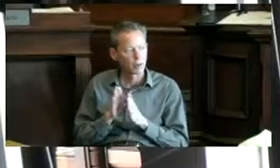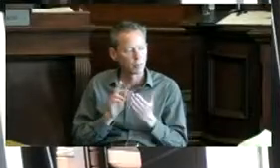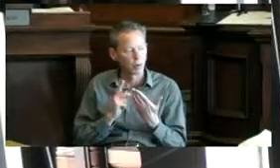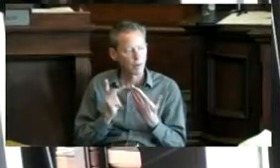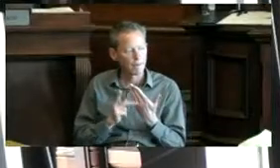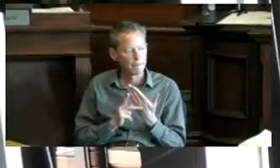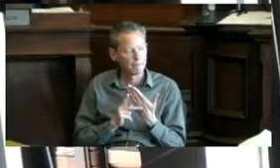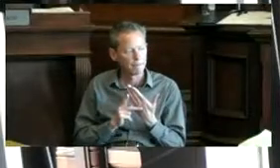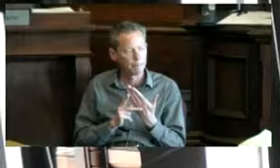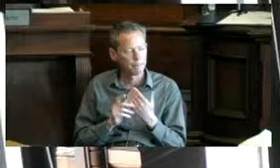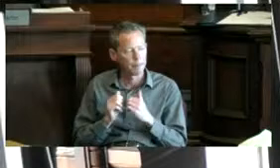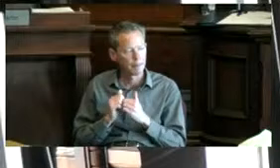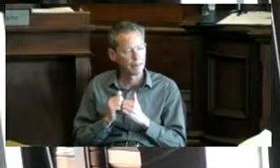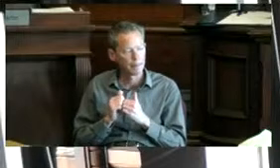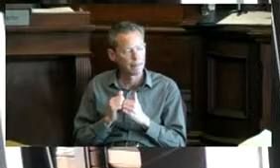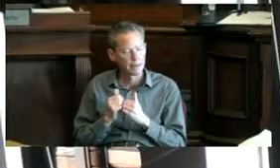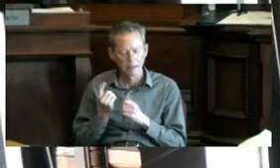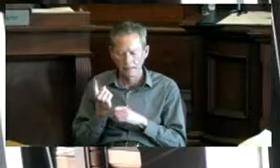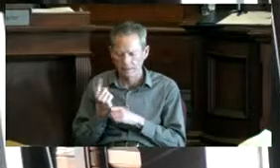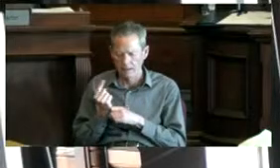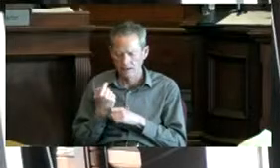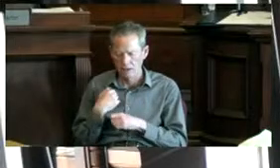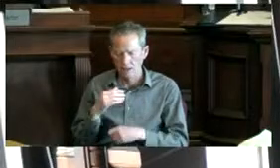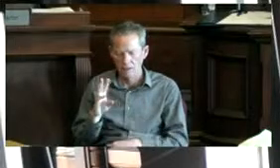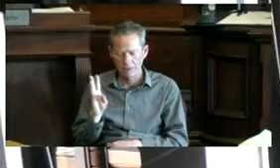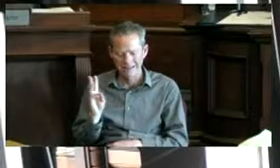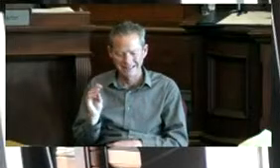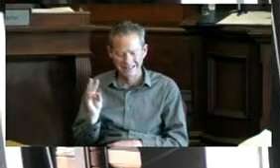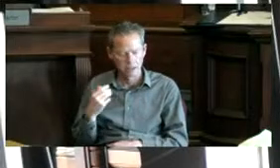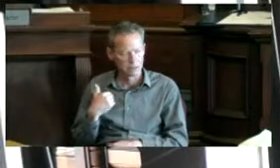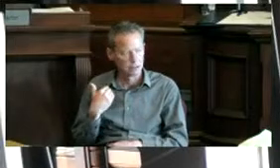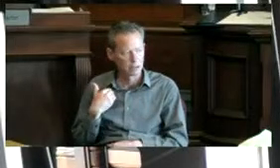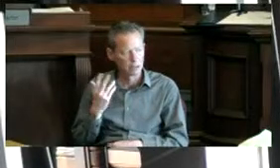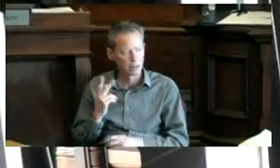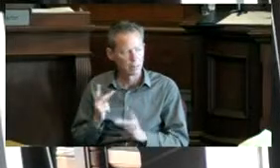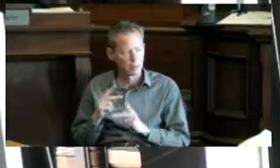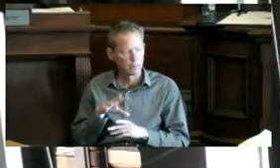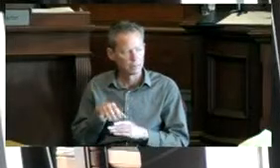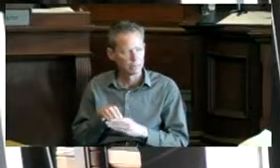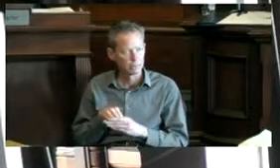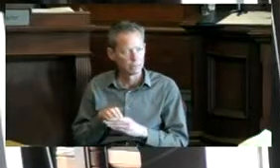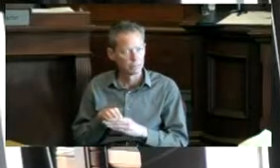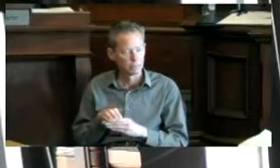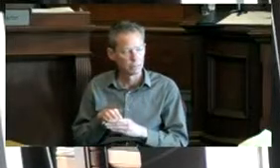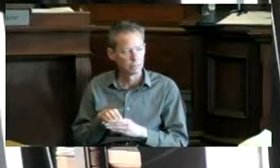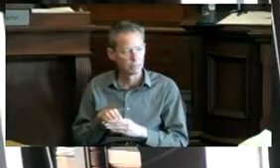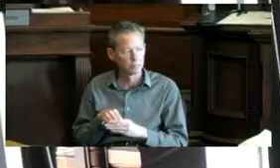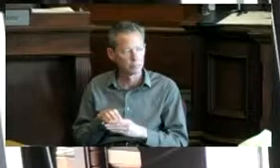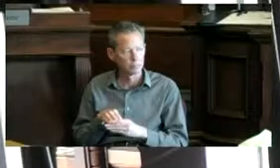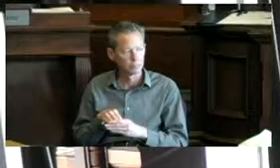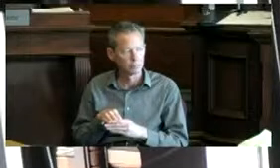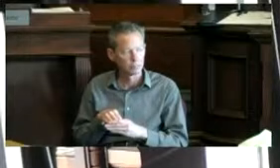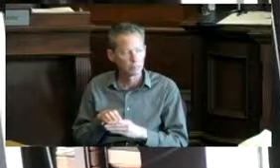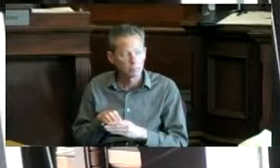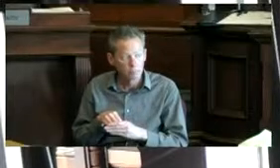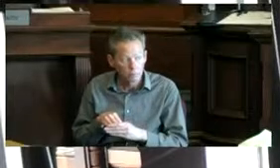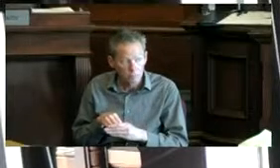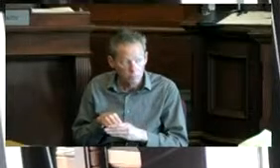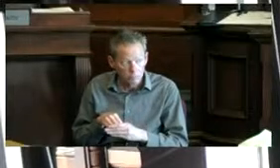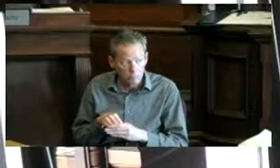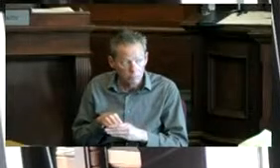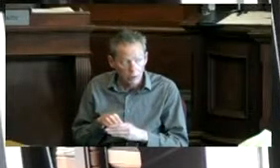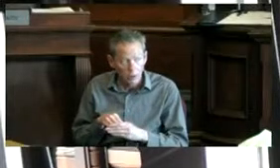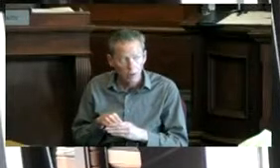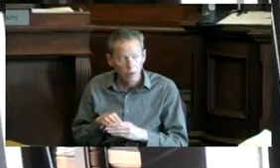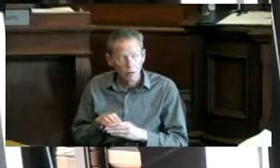program. Okay. With last year, we had about 60 young people, and Roots Rochester, Realizing